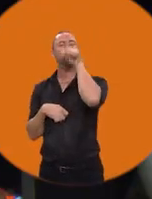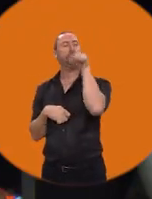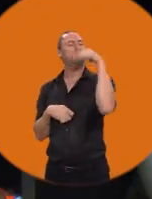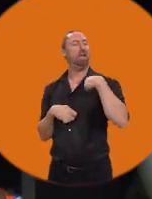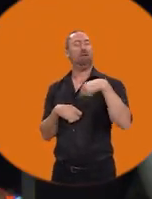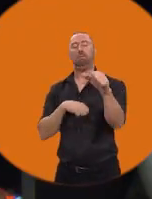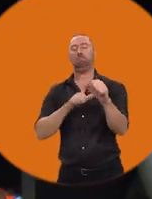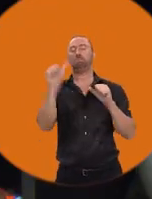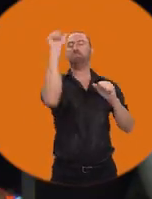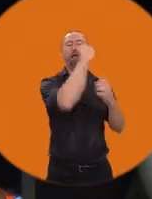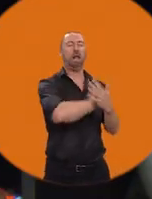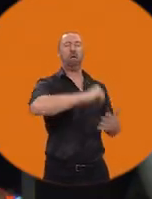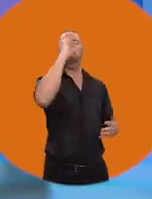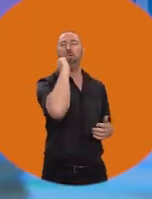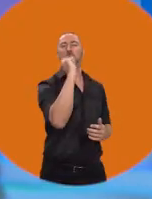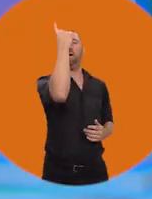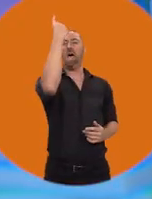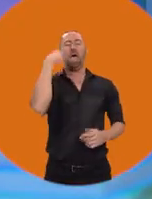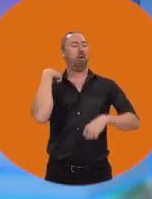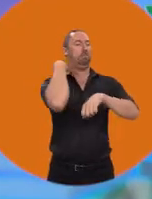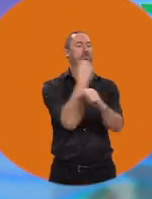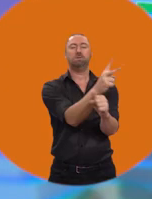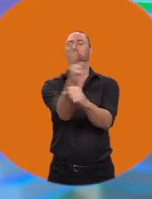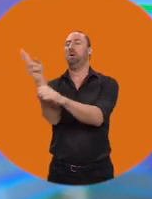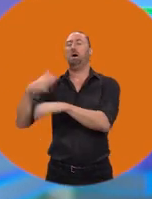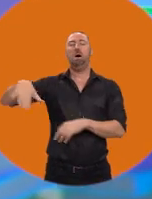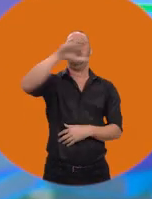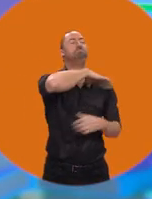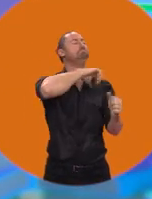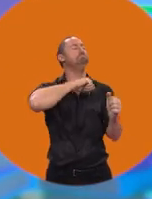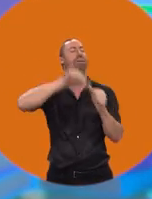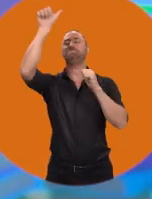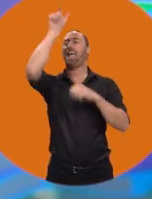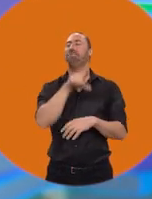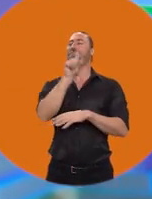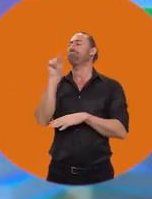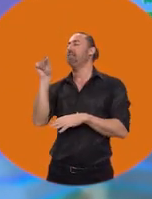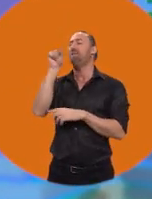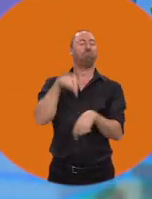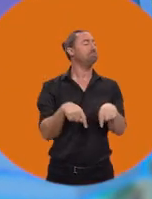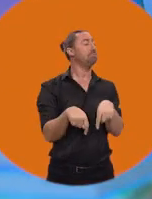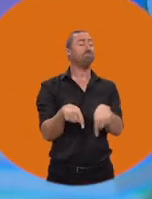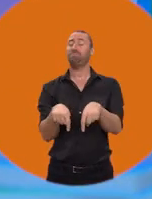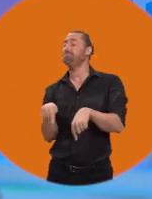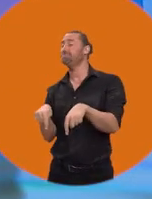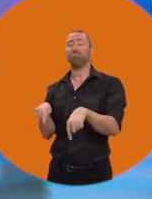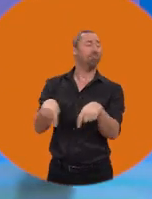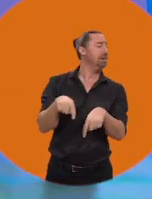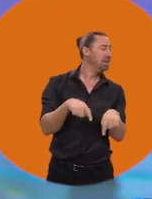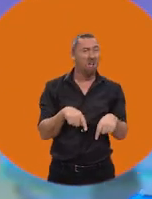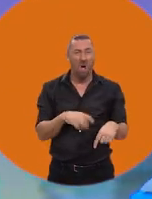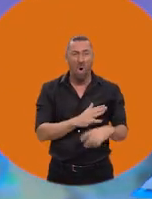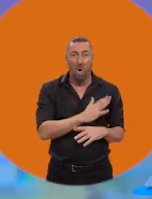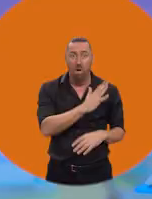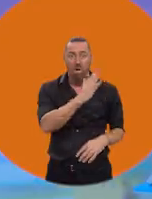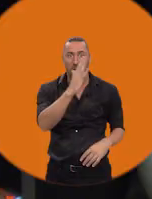Chicken is grand. The coolest animal in all of the land. The clamour went on for the rest of that day.